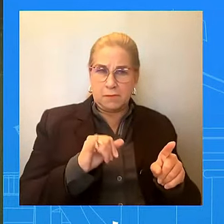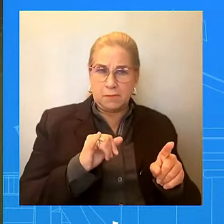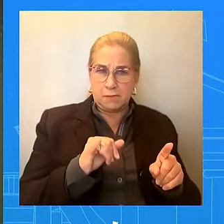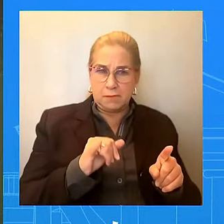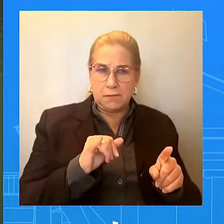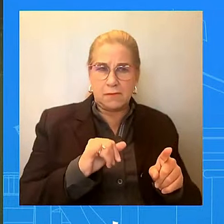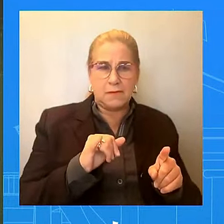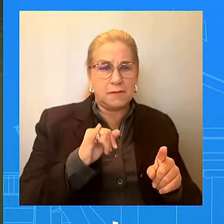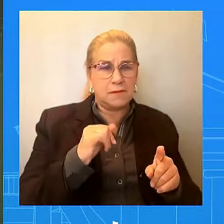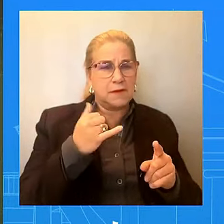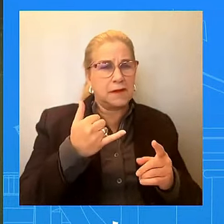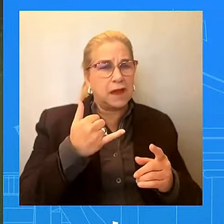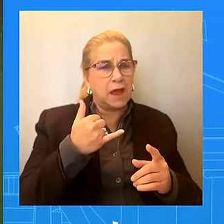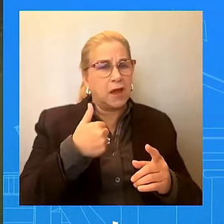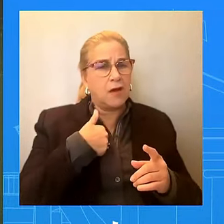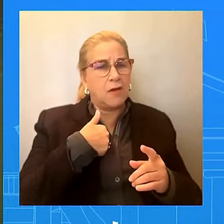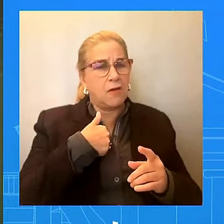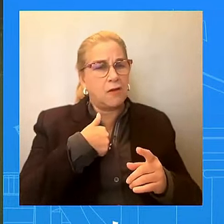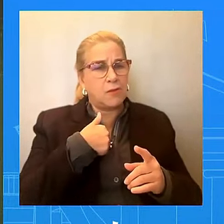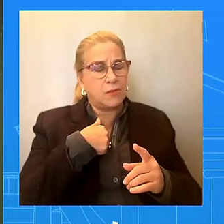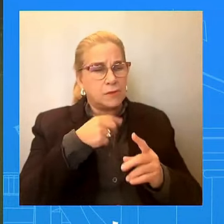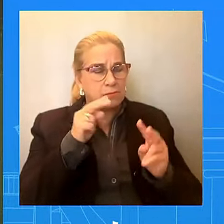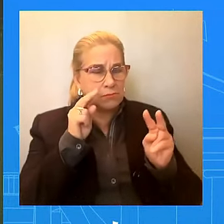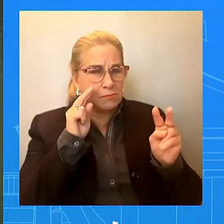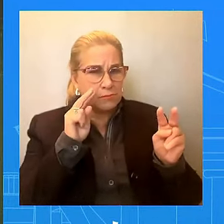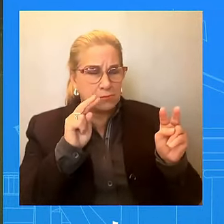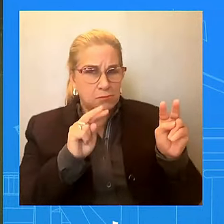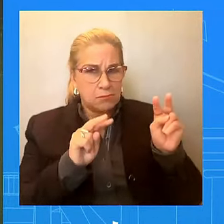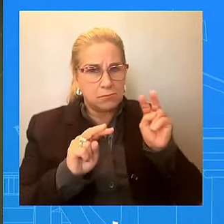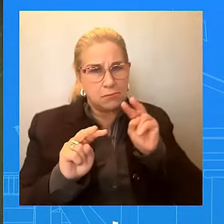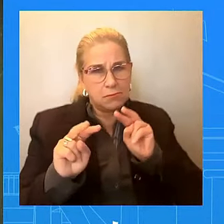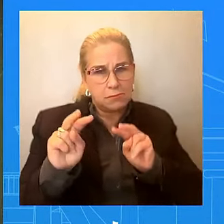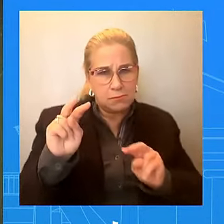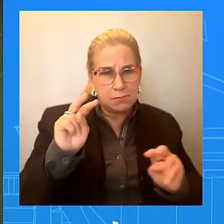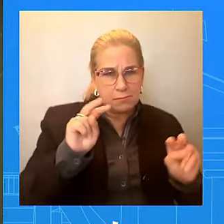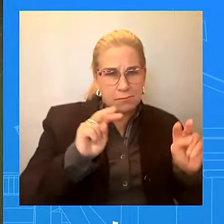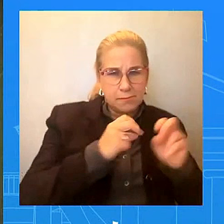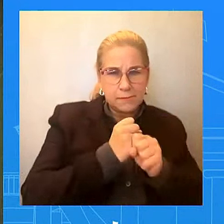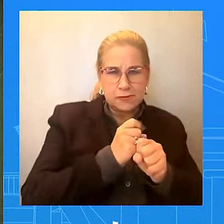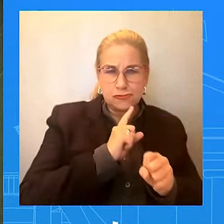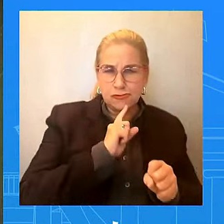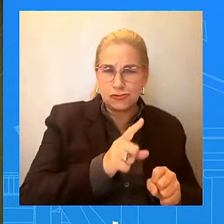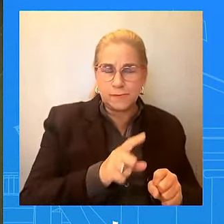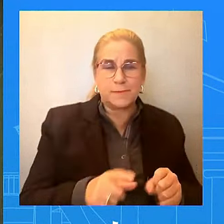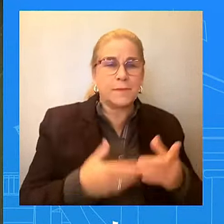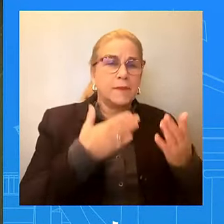monitoring that. Good, Nancy. Thank you, Secretary Mayorkas. It's Nancy Cordes from CBS News.